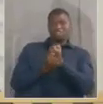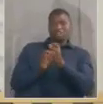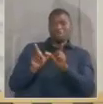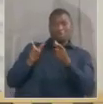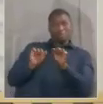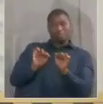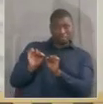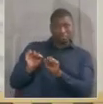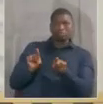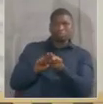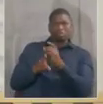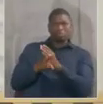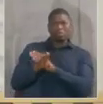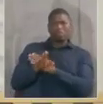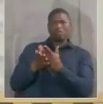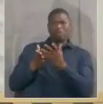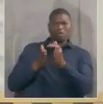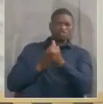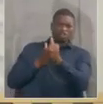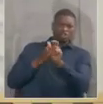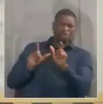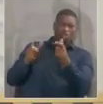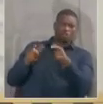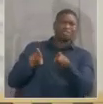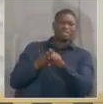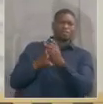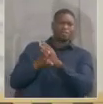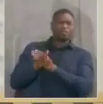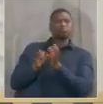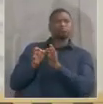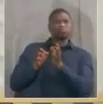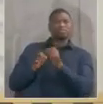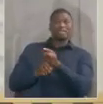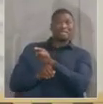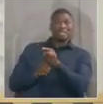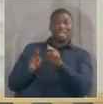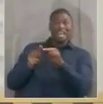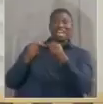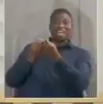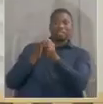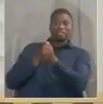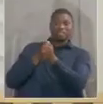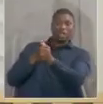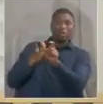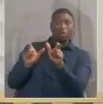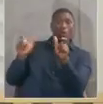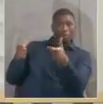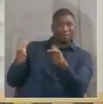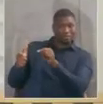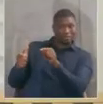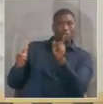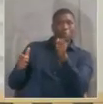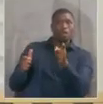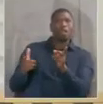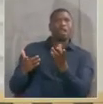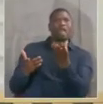I've indicated, mainly the national steering committee will meet